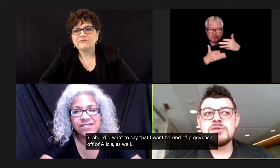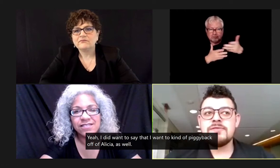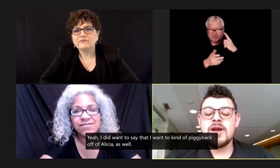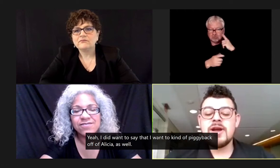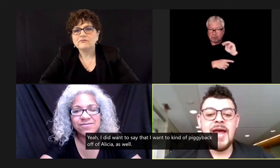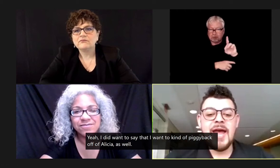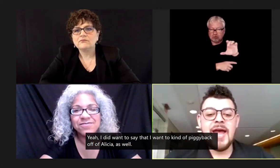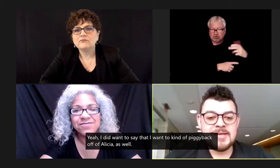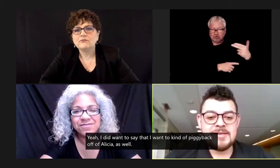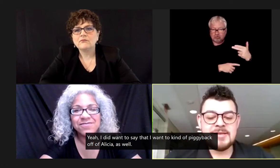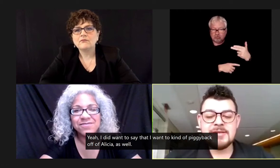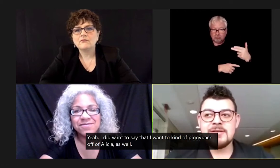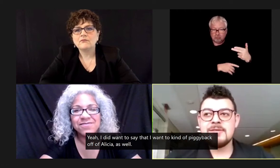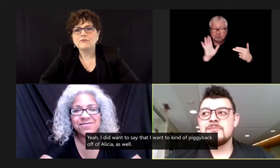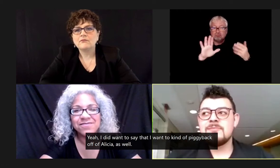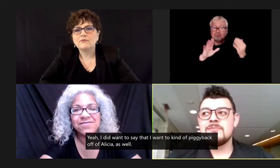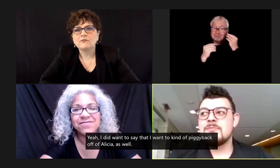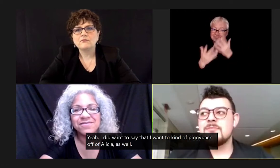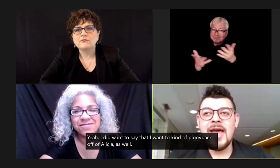this goes for any